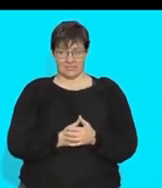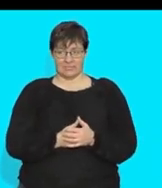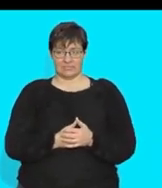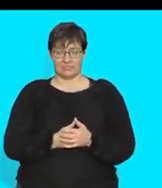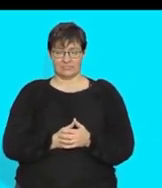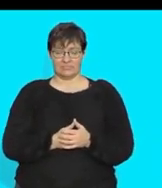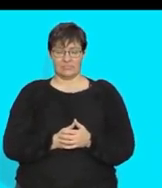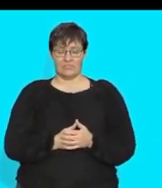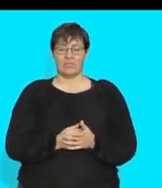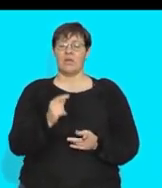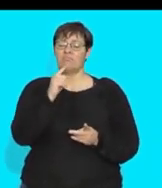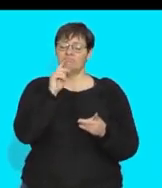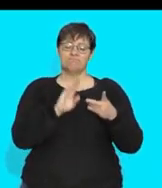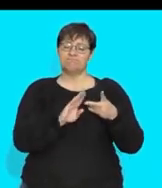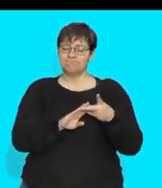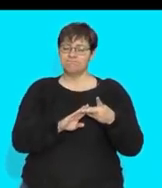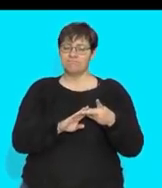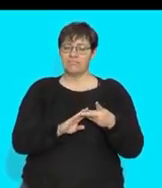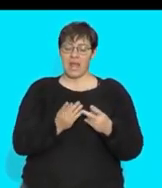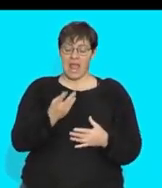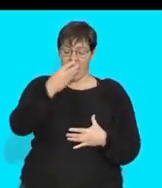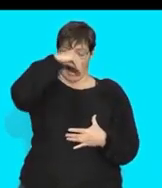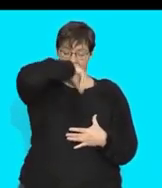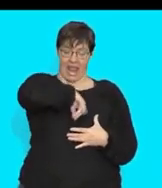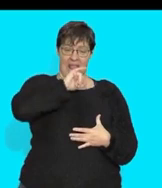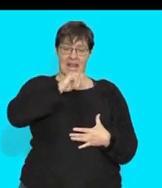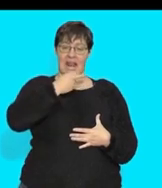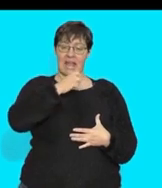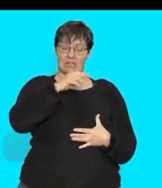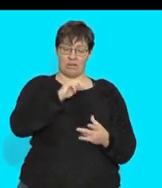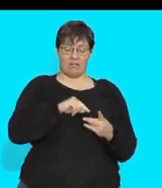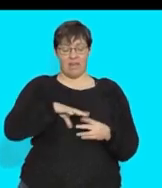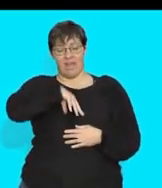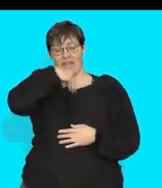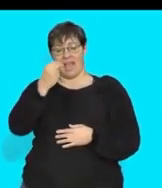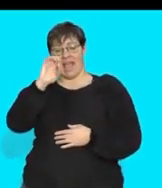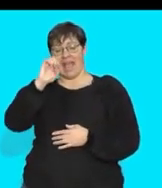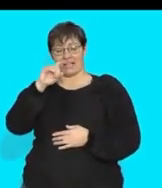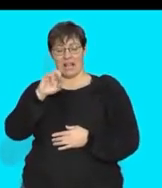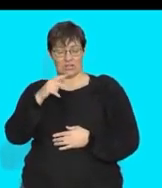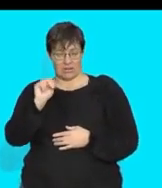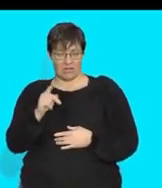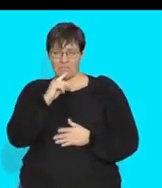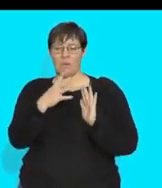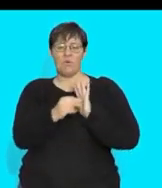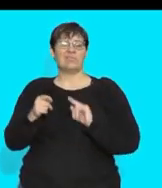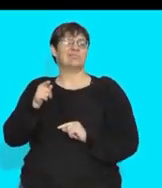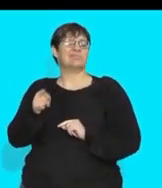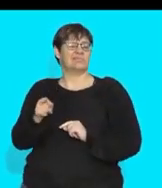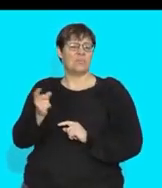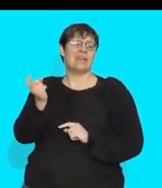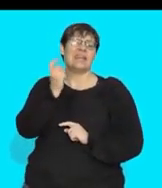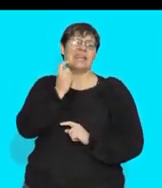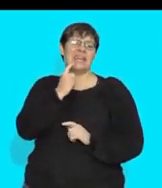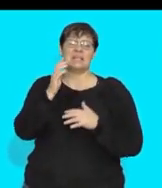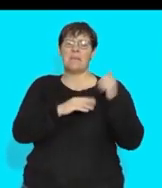of inhalation and exhalation. Right, we had a little model here, which was easy for you to build at home as well, though